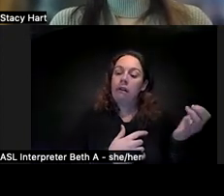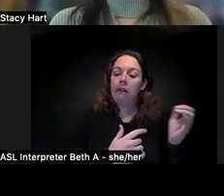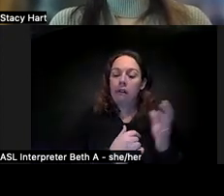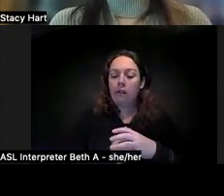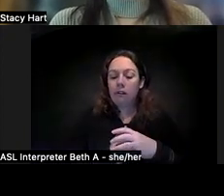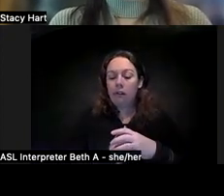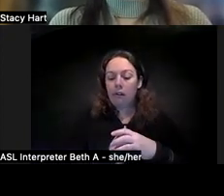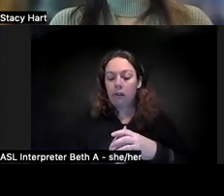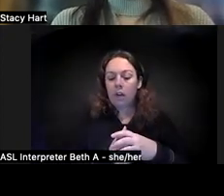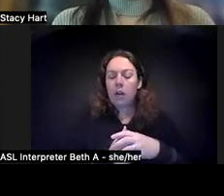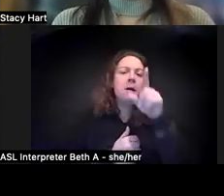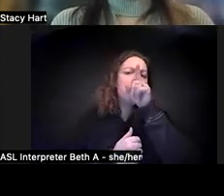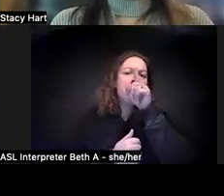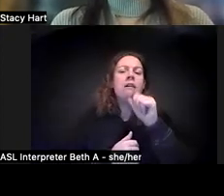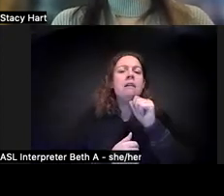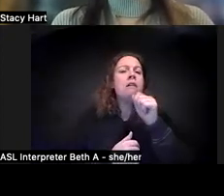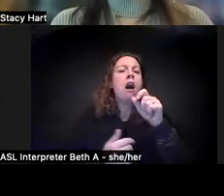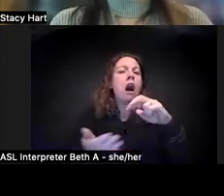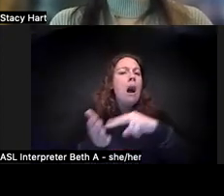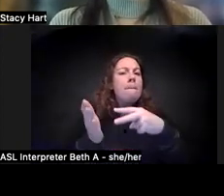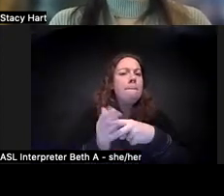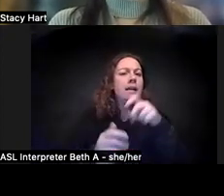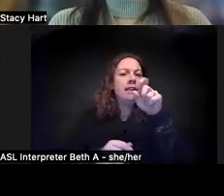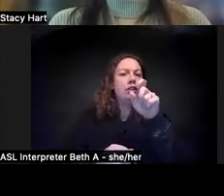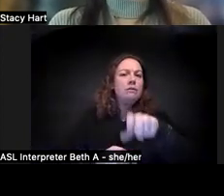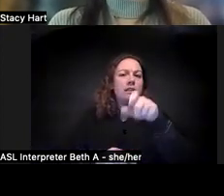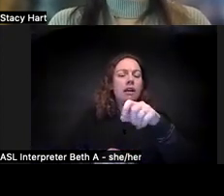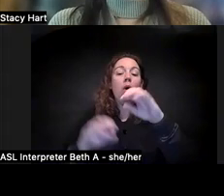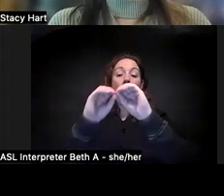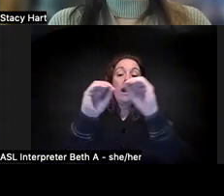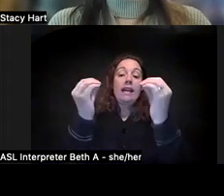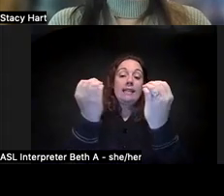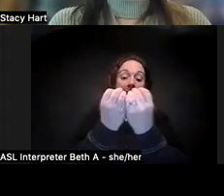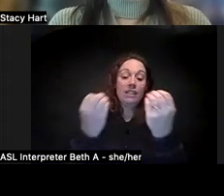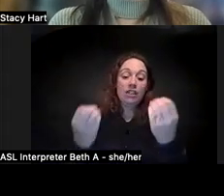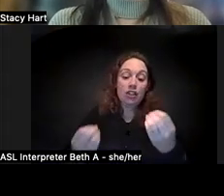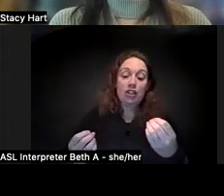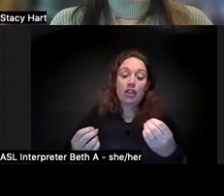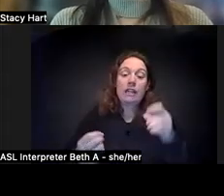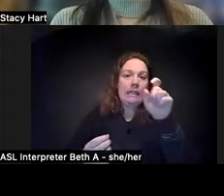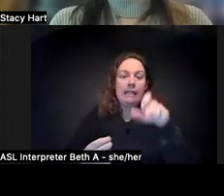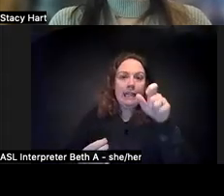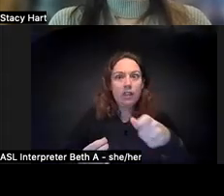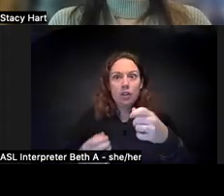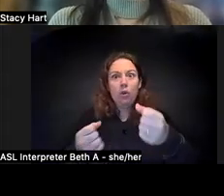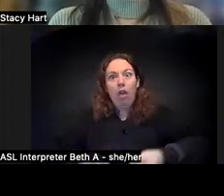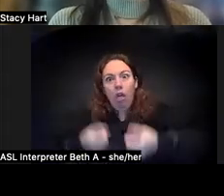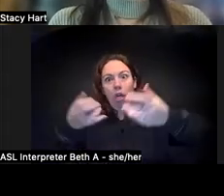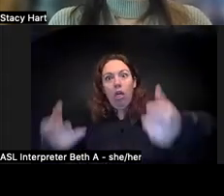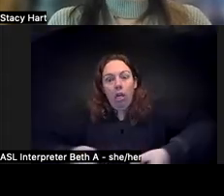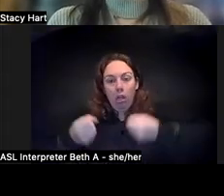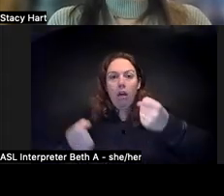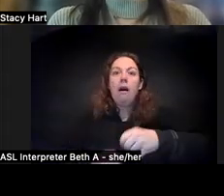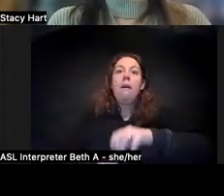not necessary that an organization needs to undergo millions of dollars in